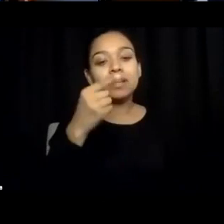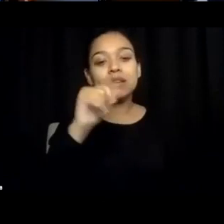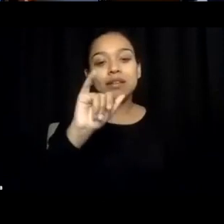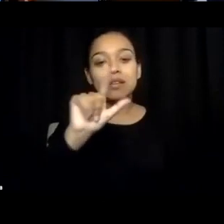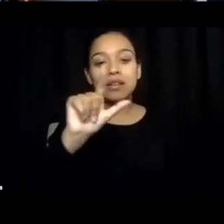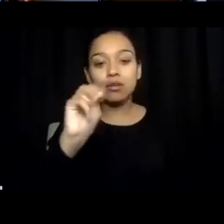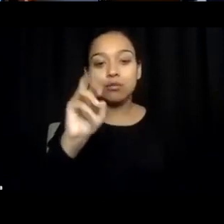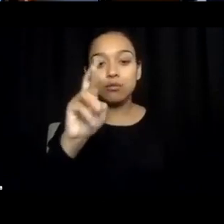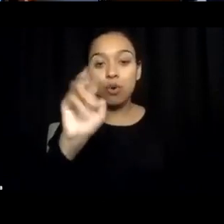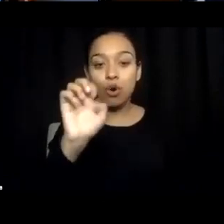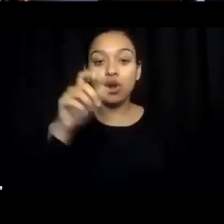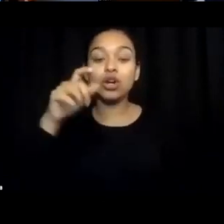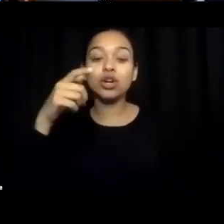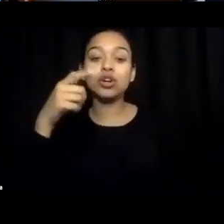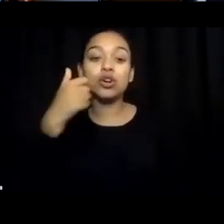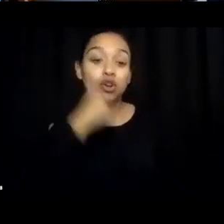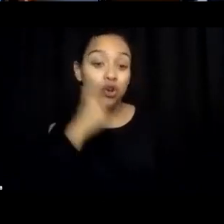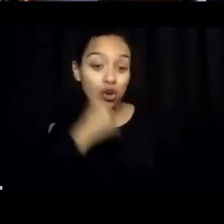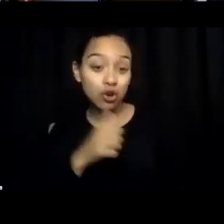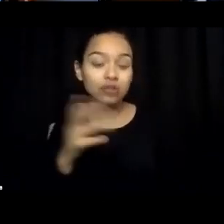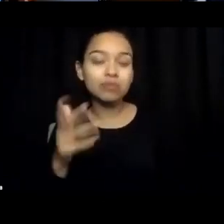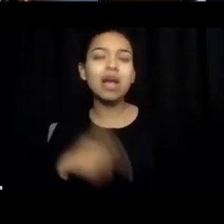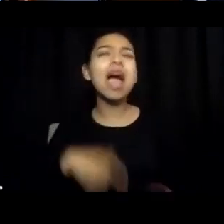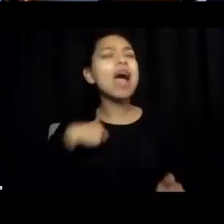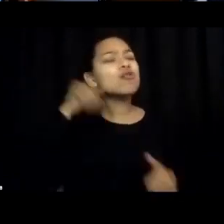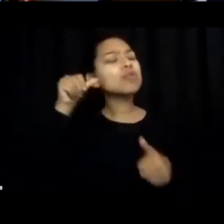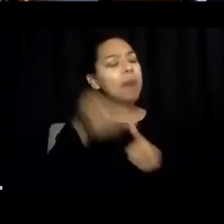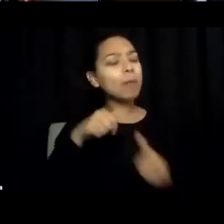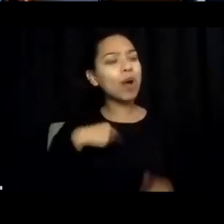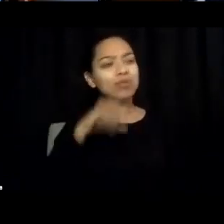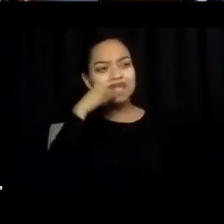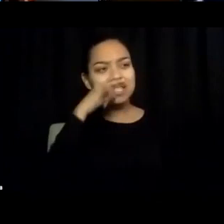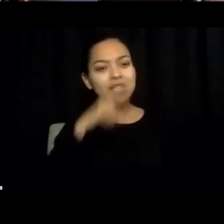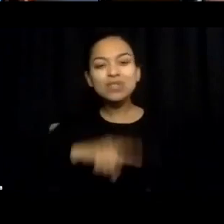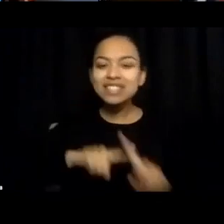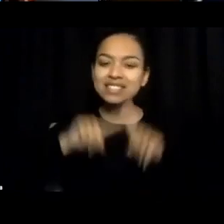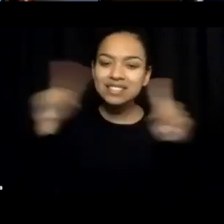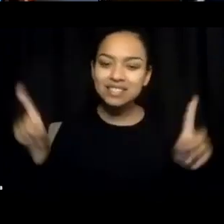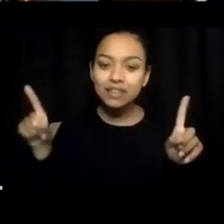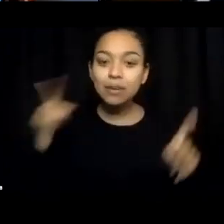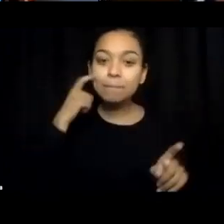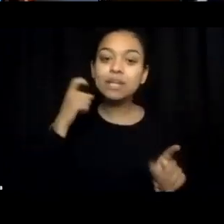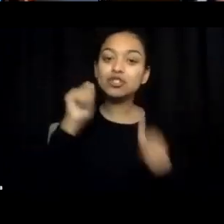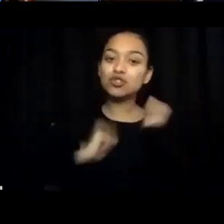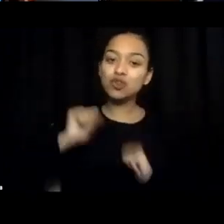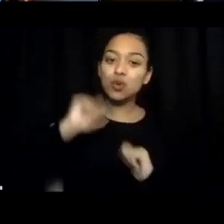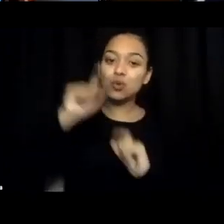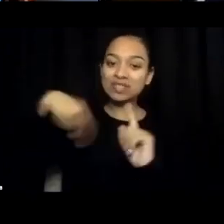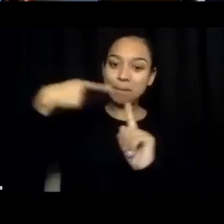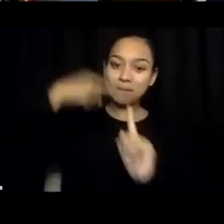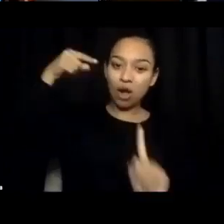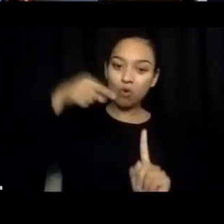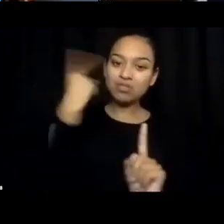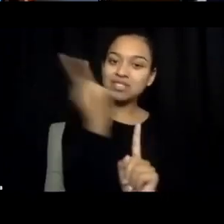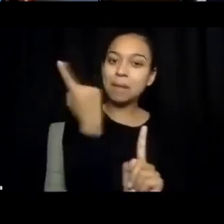Norman Lear shows. Yeah. But I just remember as a kid, they were different because they were about something. They were, it felt like they were real people